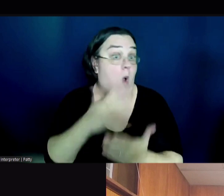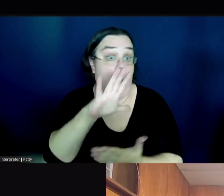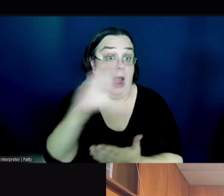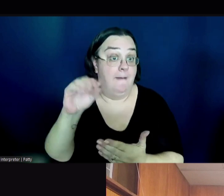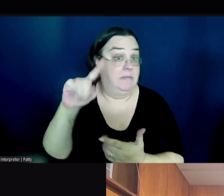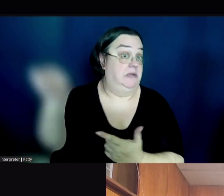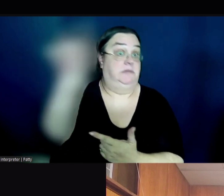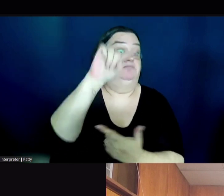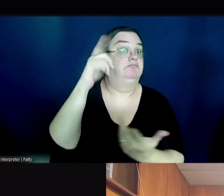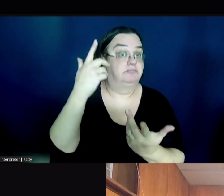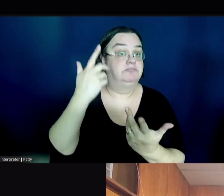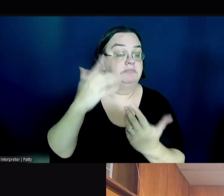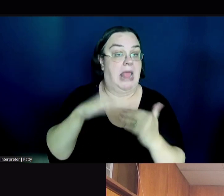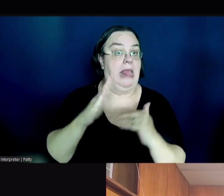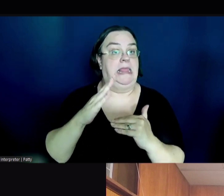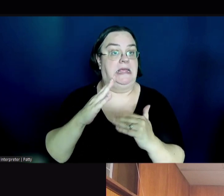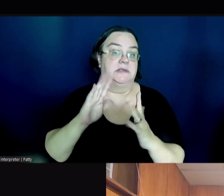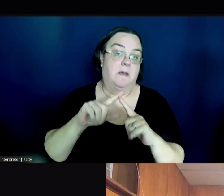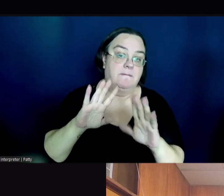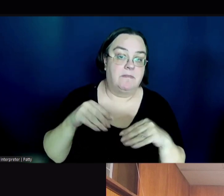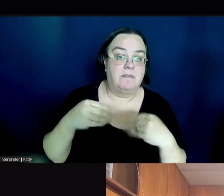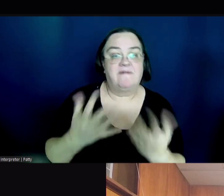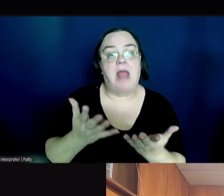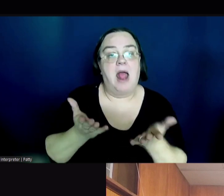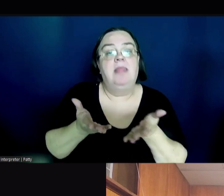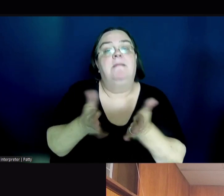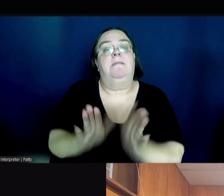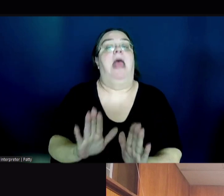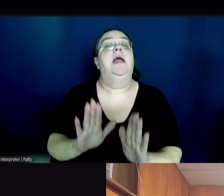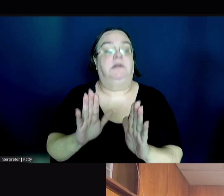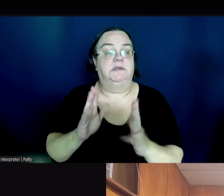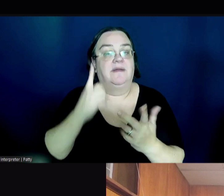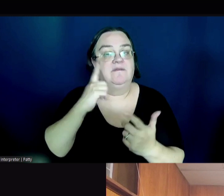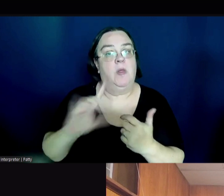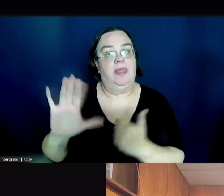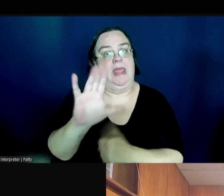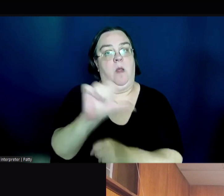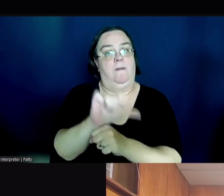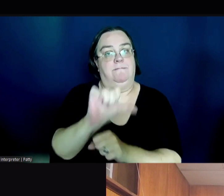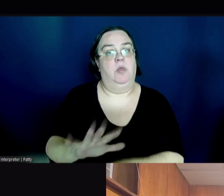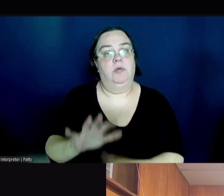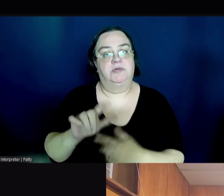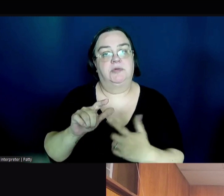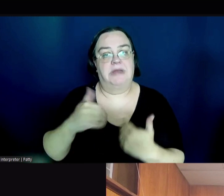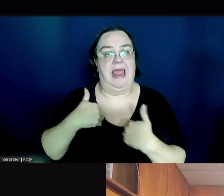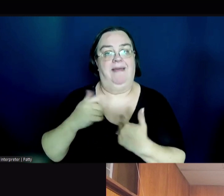to at least provide the mechanism for their employees to get tax-free